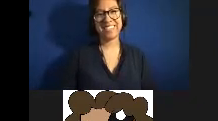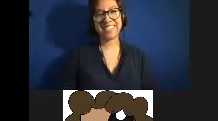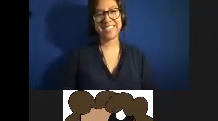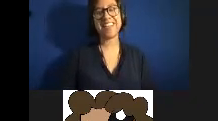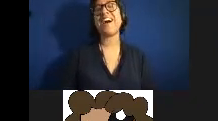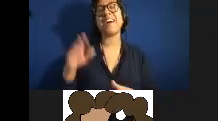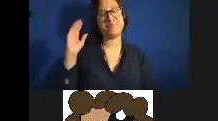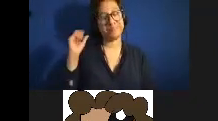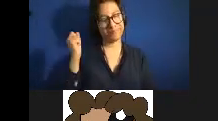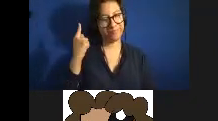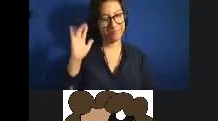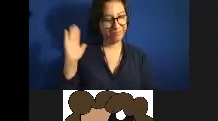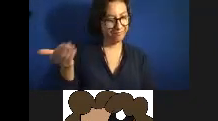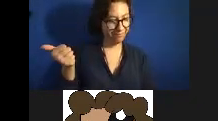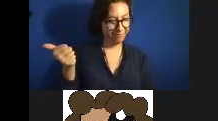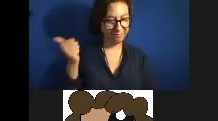Yeah, okay.